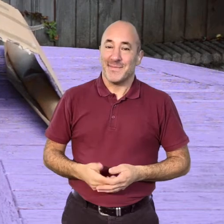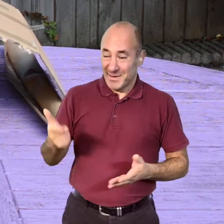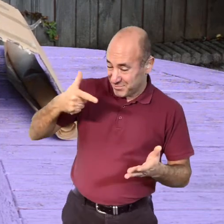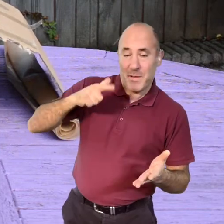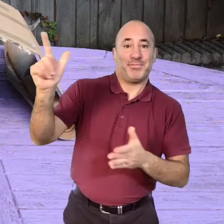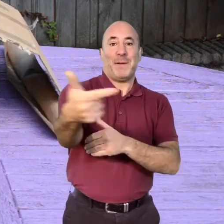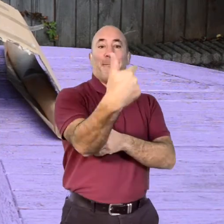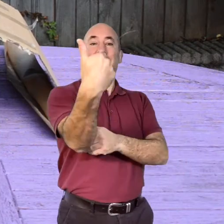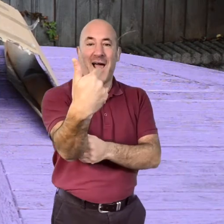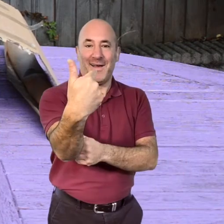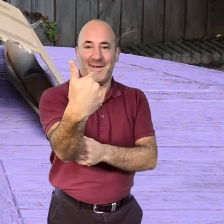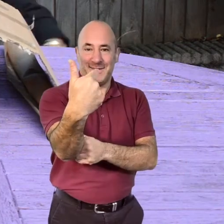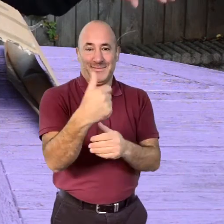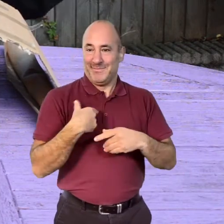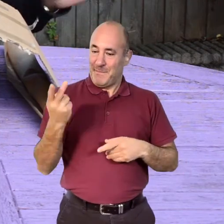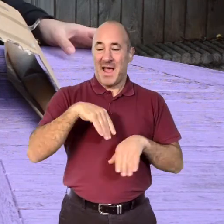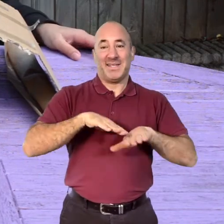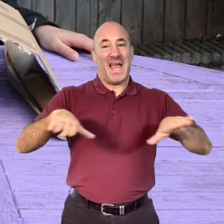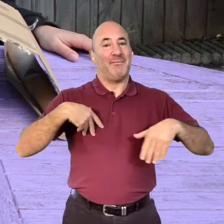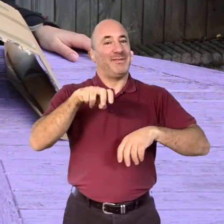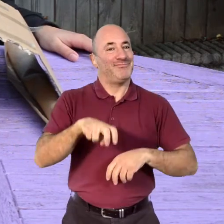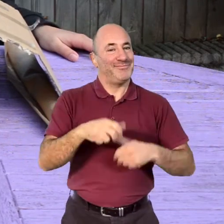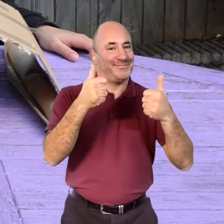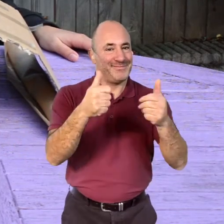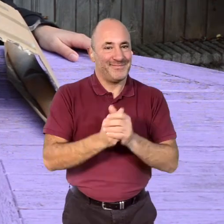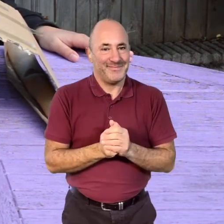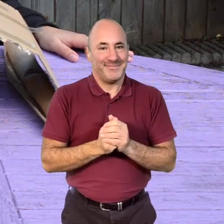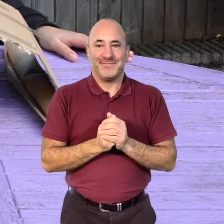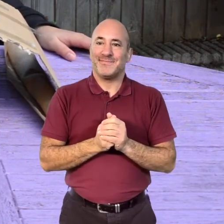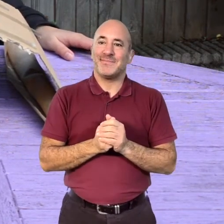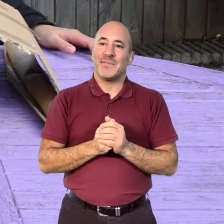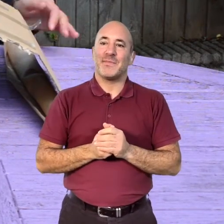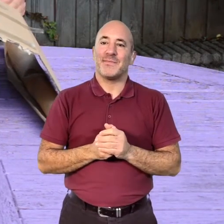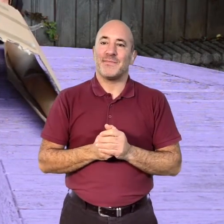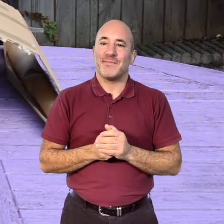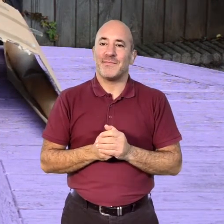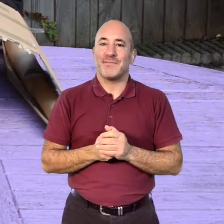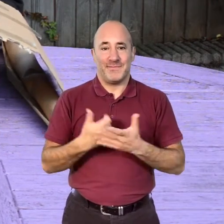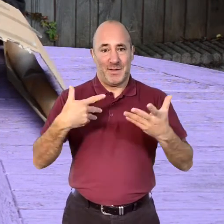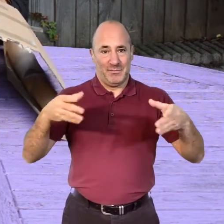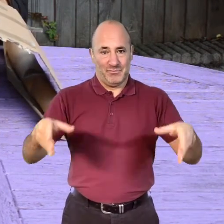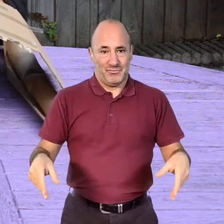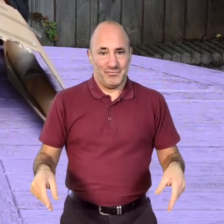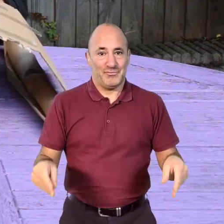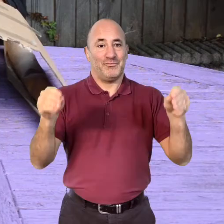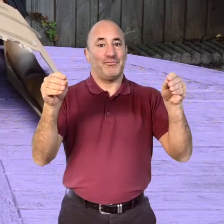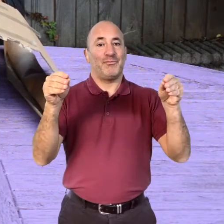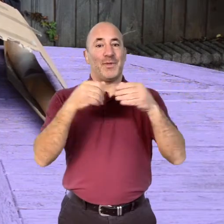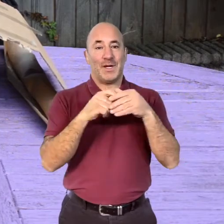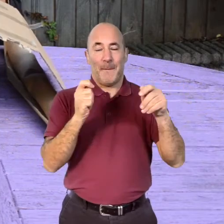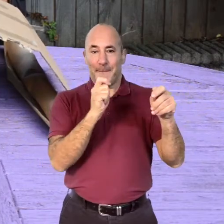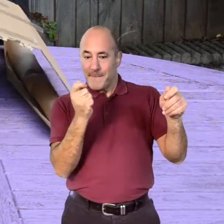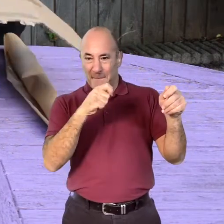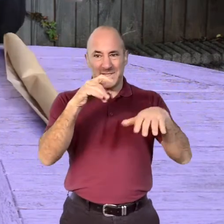Now we've gone back to a long shot so you can see me sitting at the table. So I'm going to hold up my final